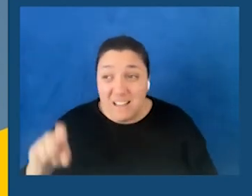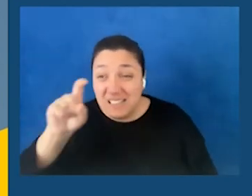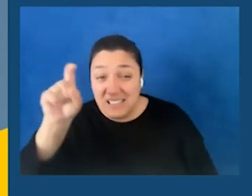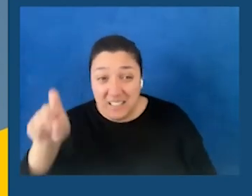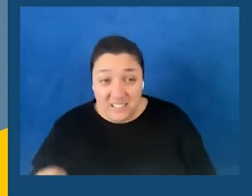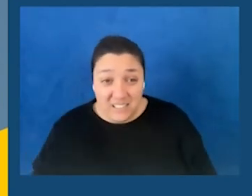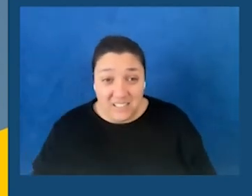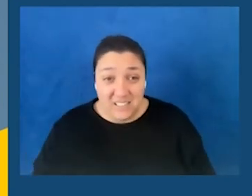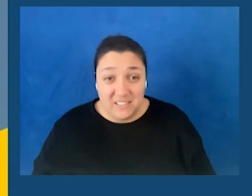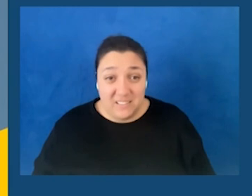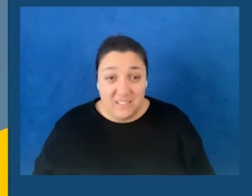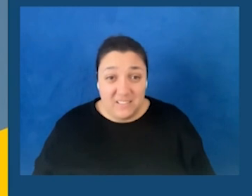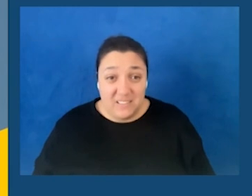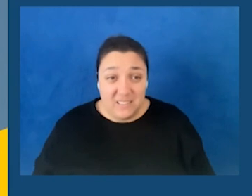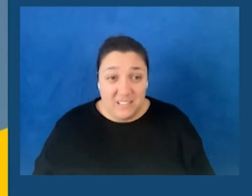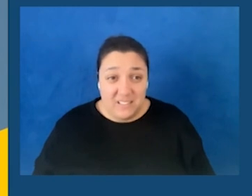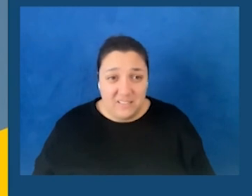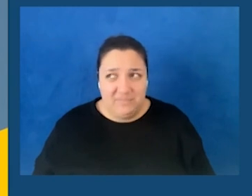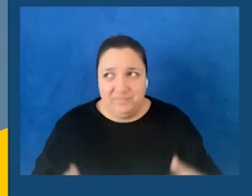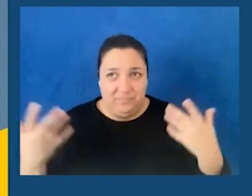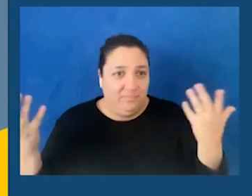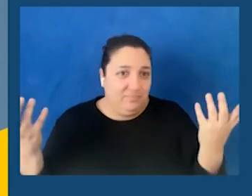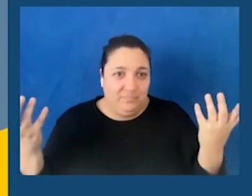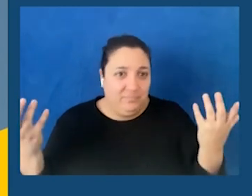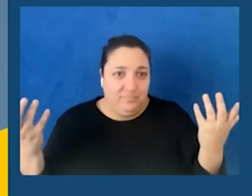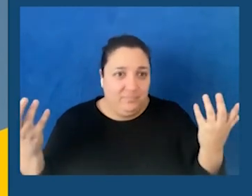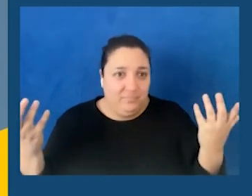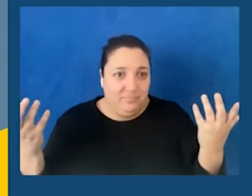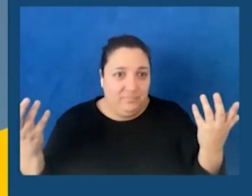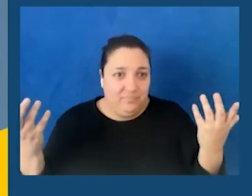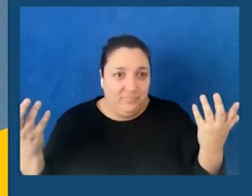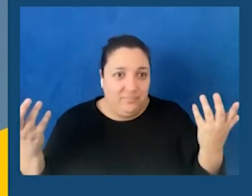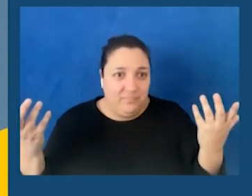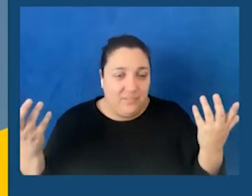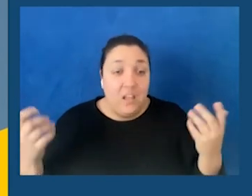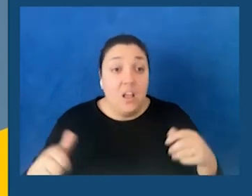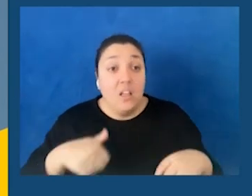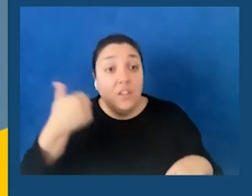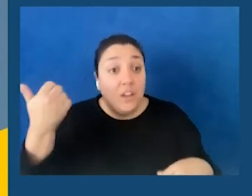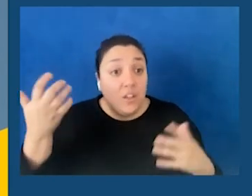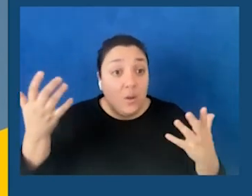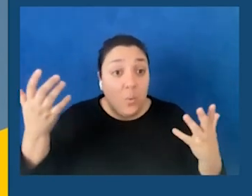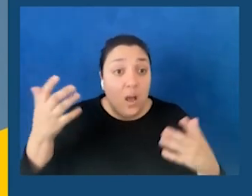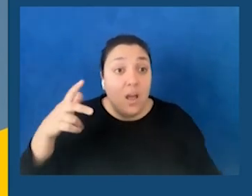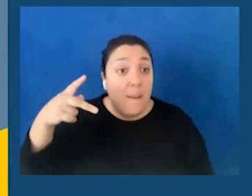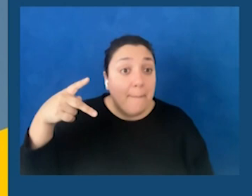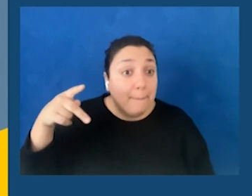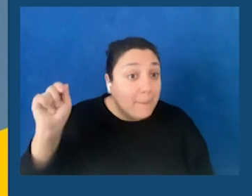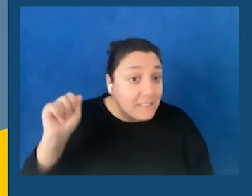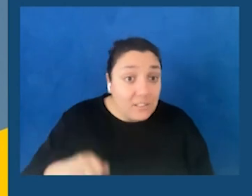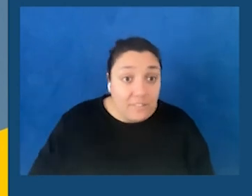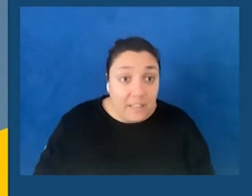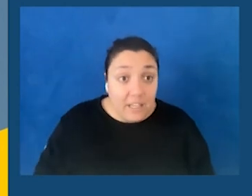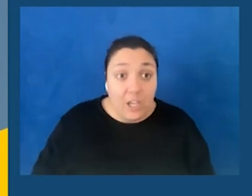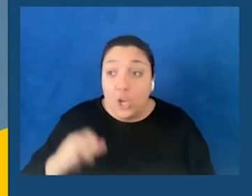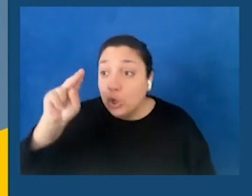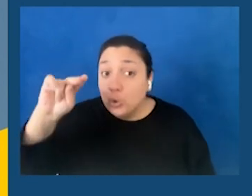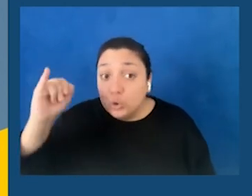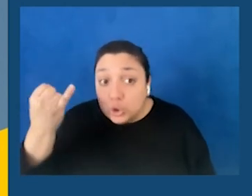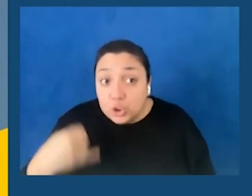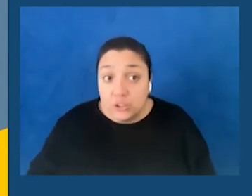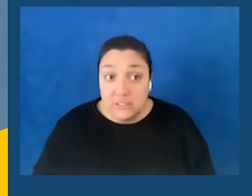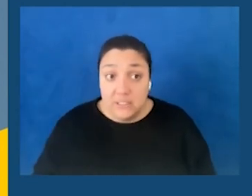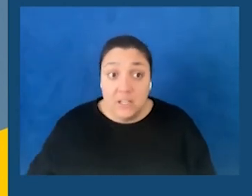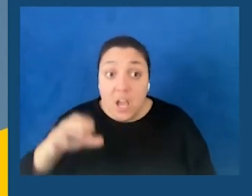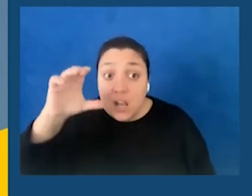here. The other 3 are northeastern states, Pennsylvania, New Jersey, and Connecticut.